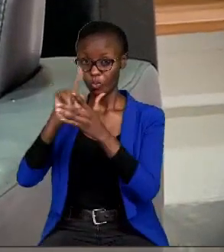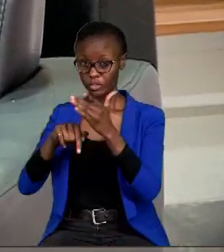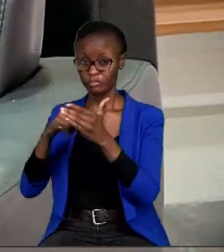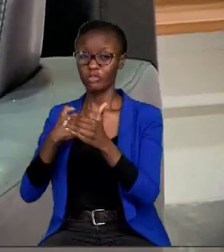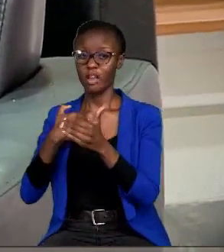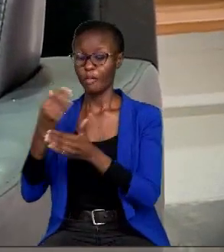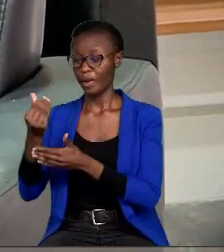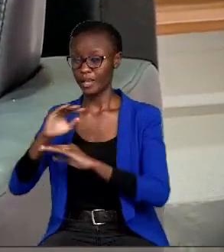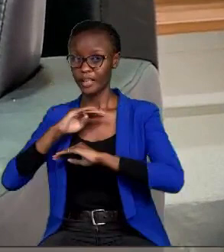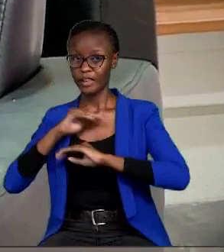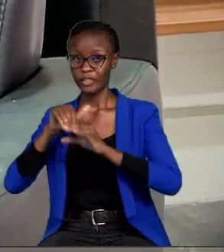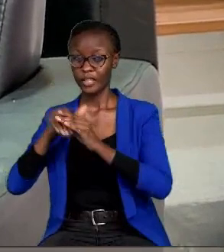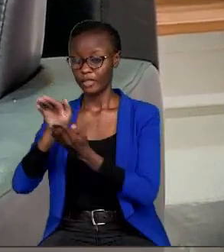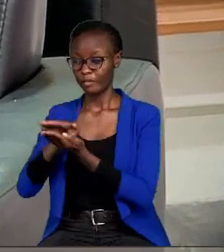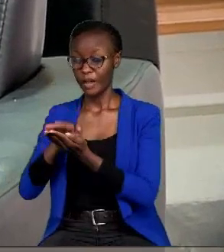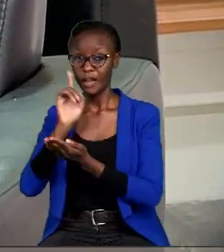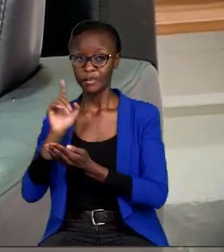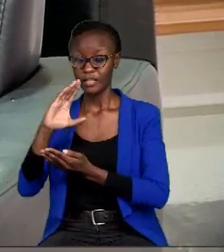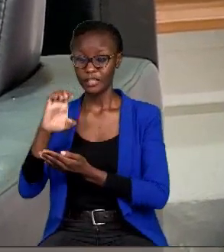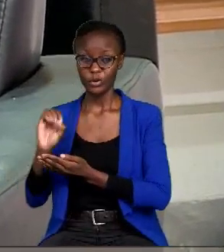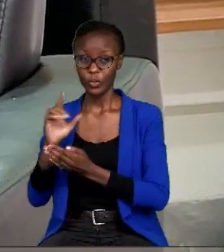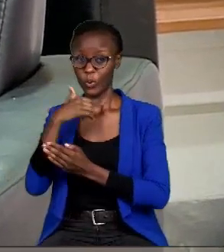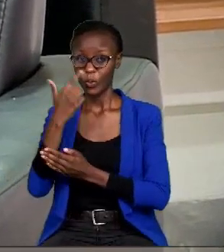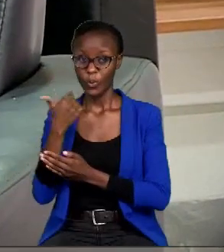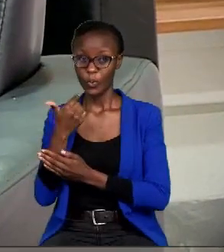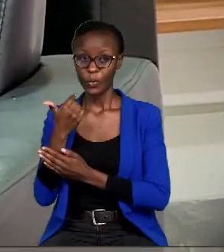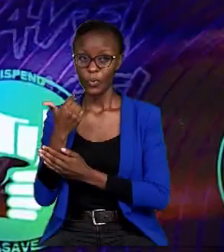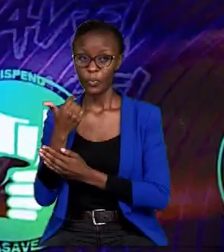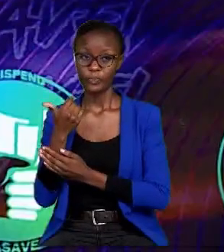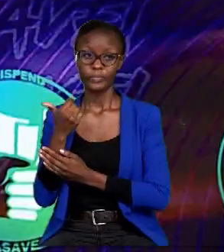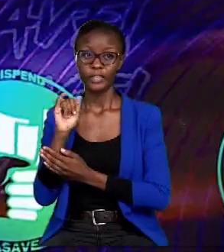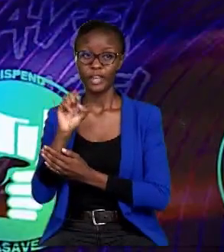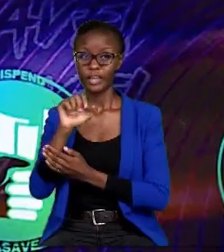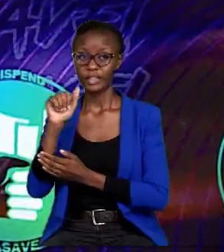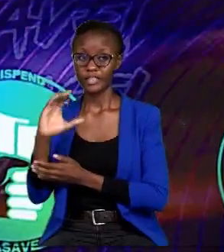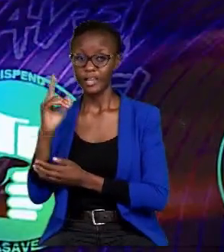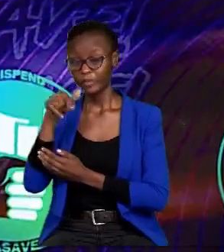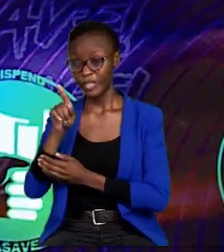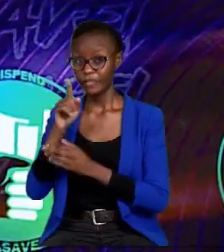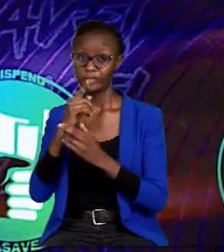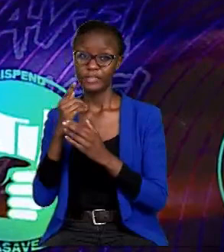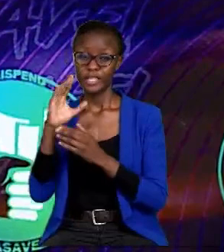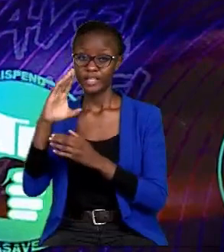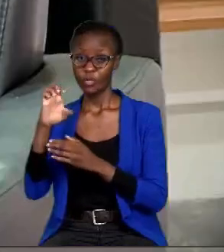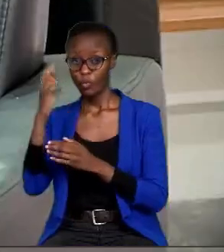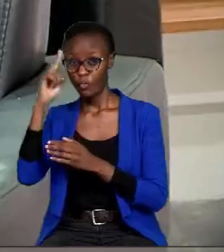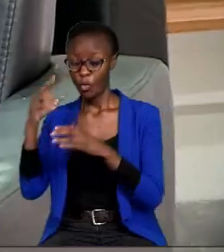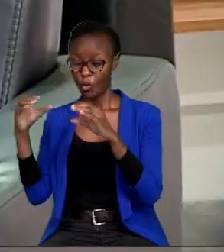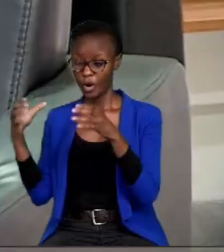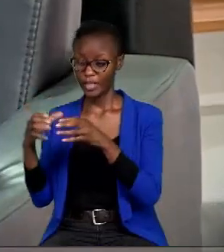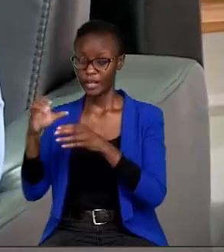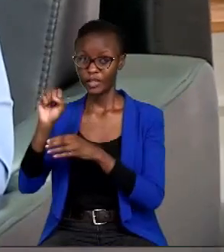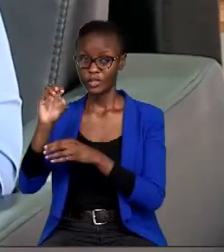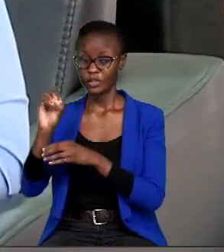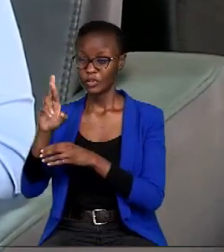bank. Our CEO this week is Isaac Thendeu, the man at the helm of Sortika. Isaac, thank you for creating time. What kind of business are you